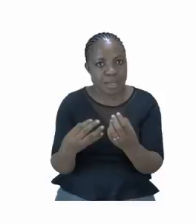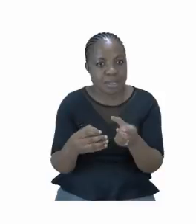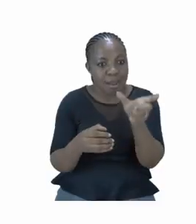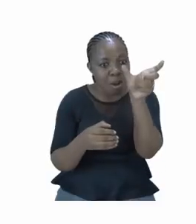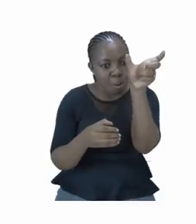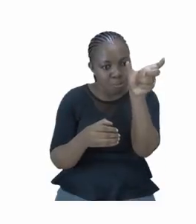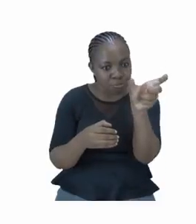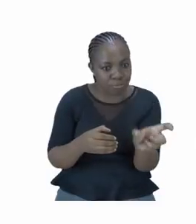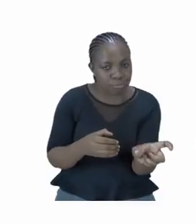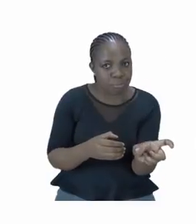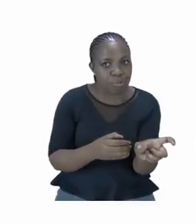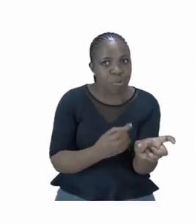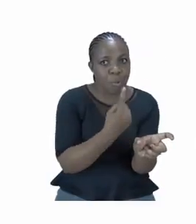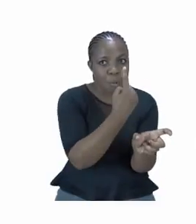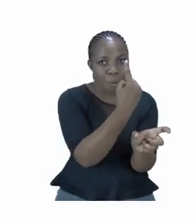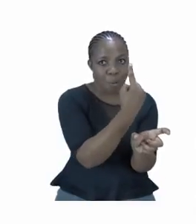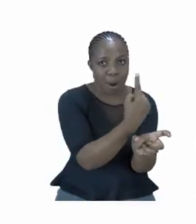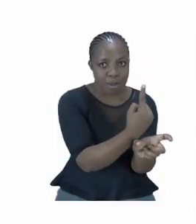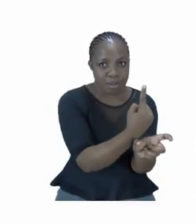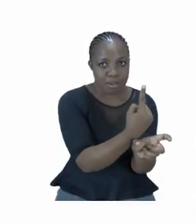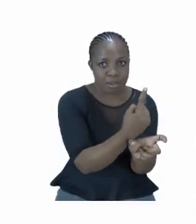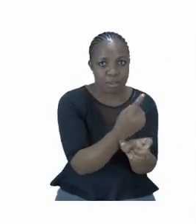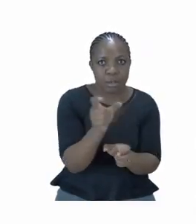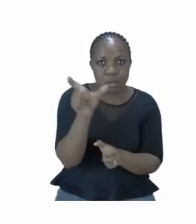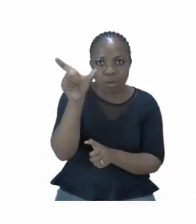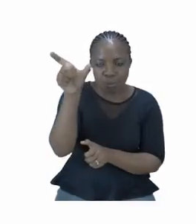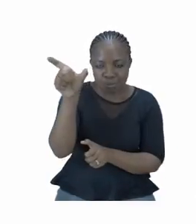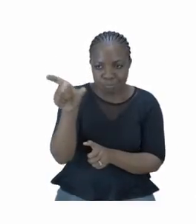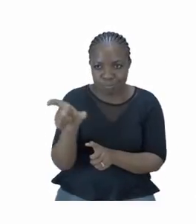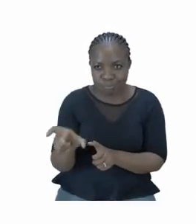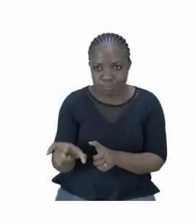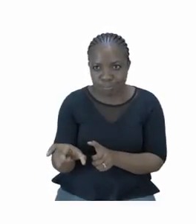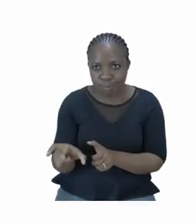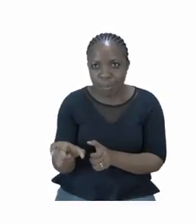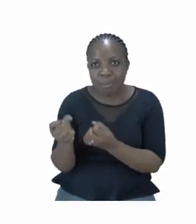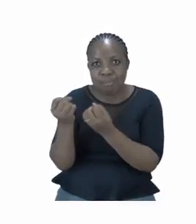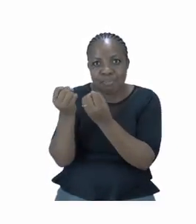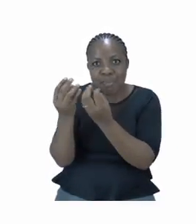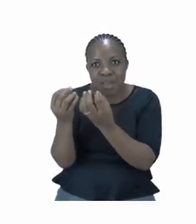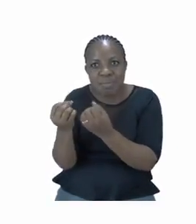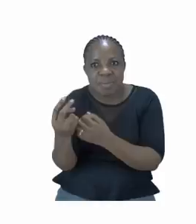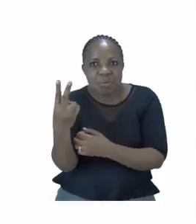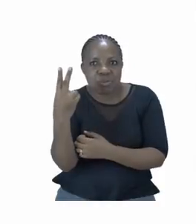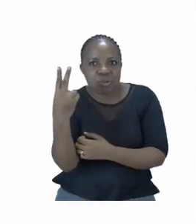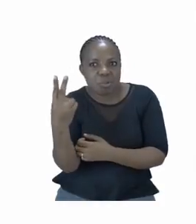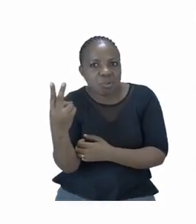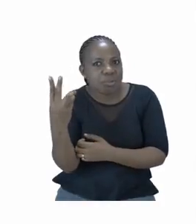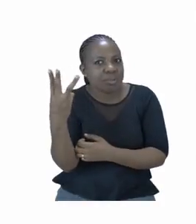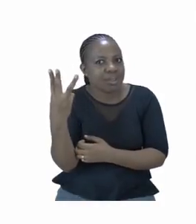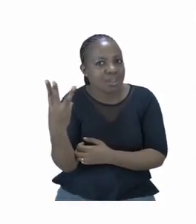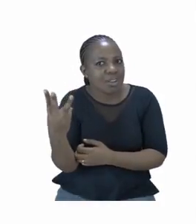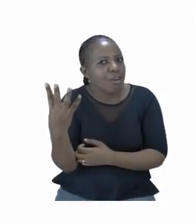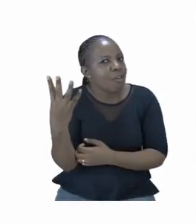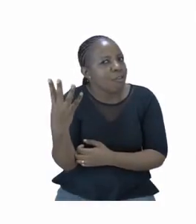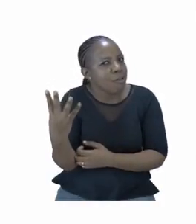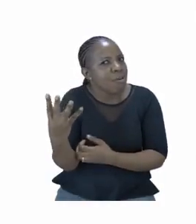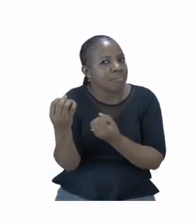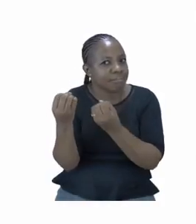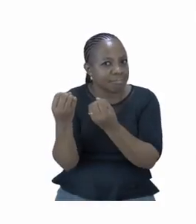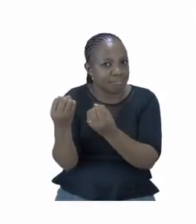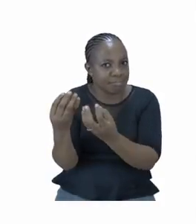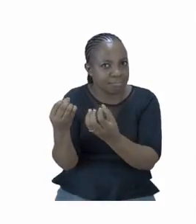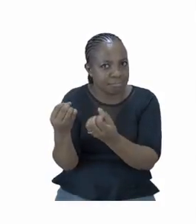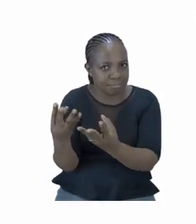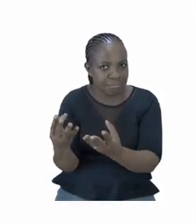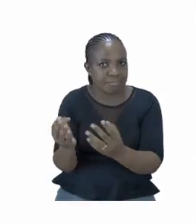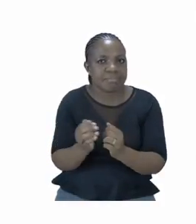is not a plural. But once they become many, then they become plural. Now we